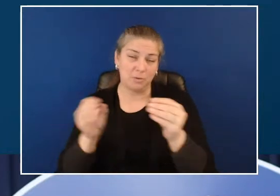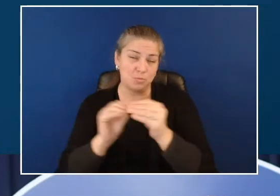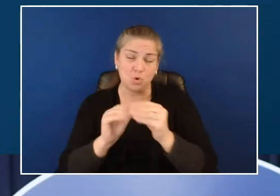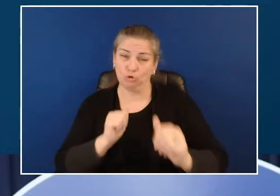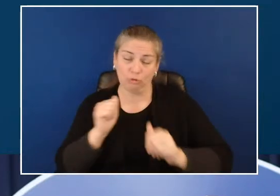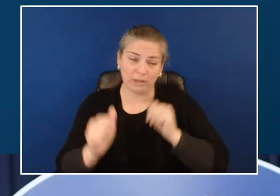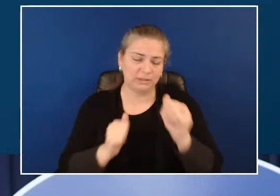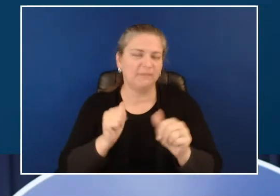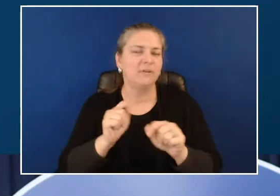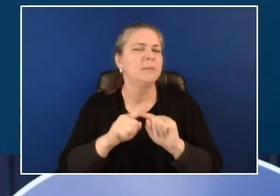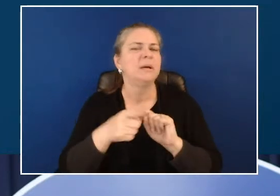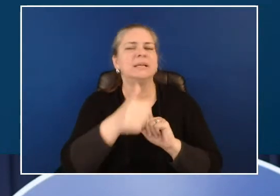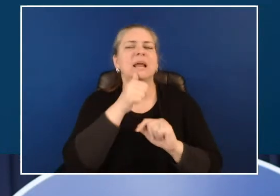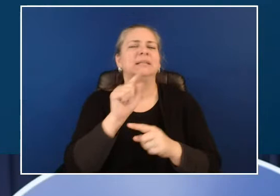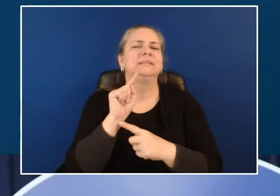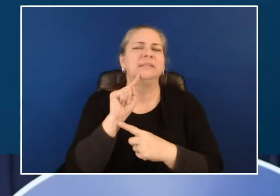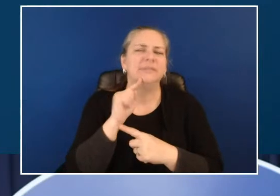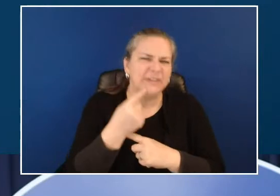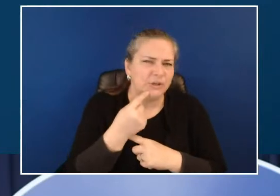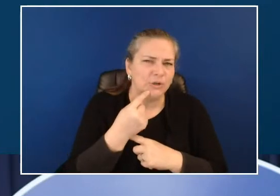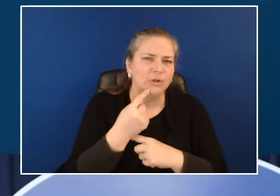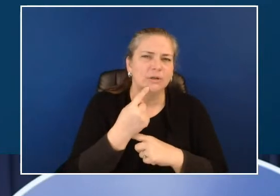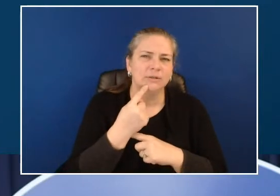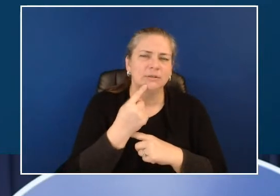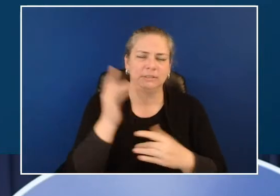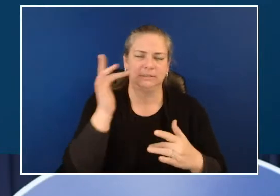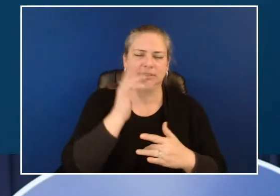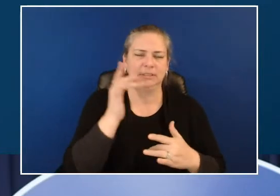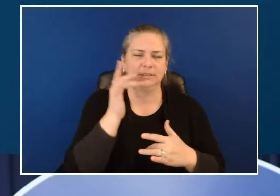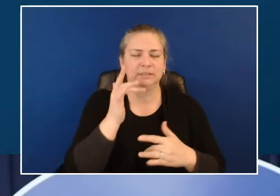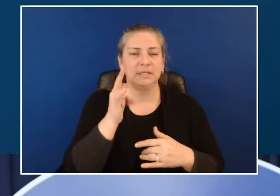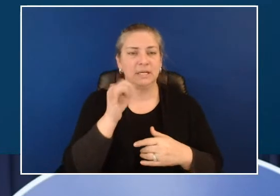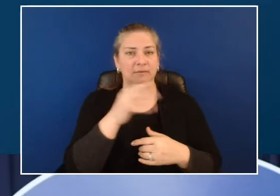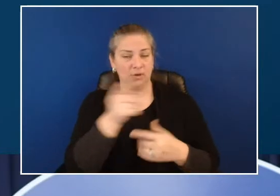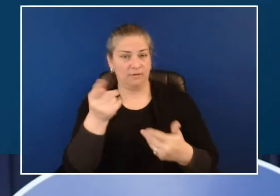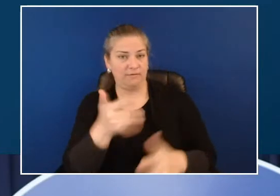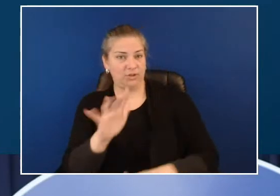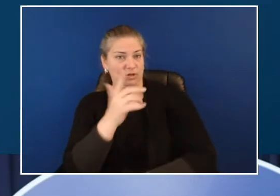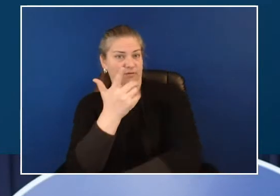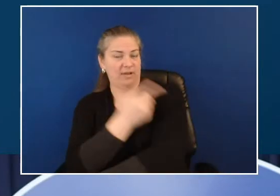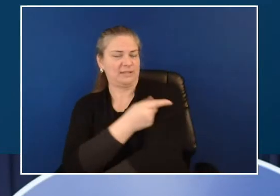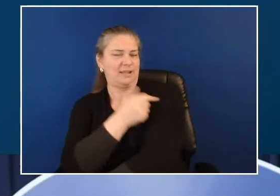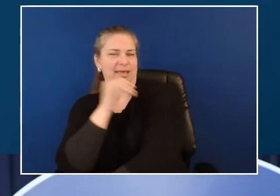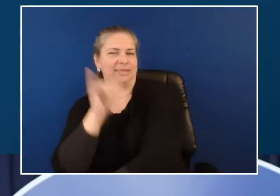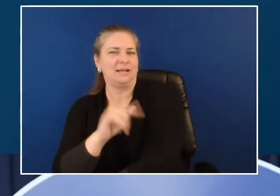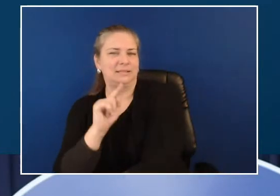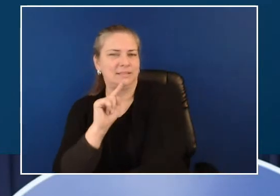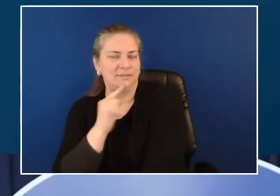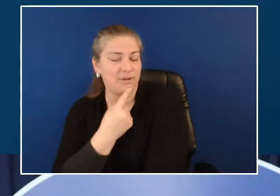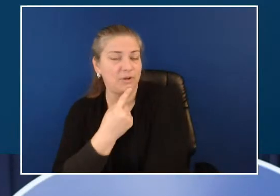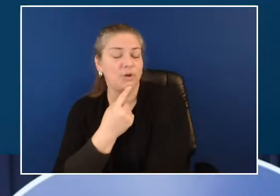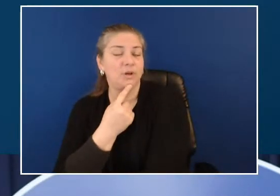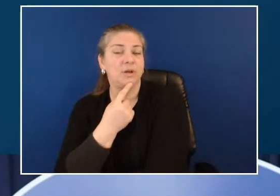overall disease, especially for those that are vaccinated. Ventilators show the same.